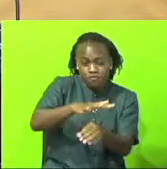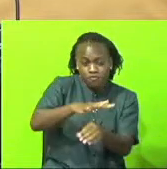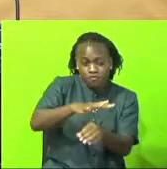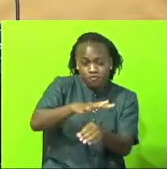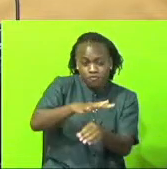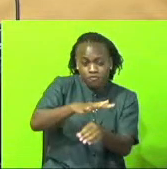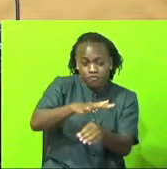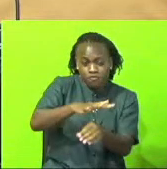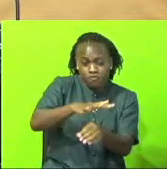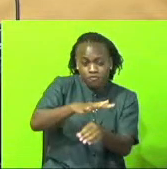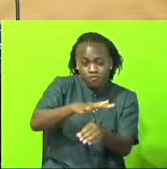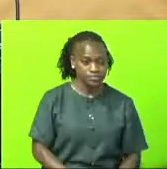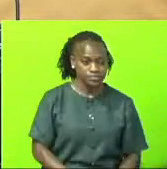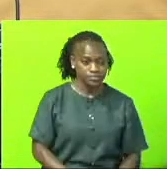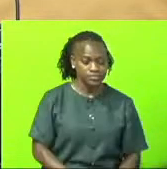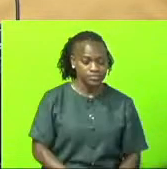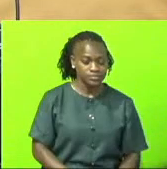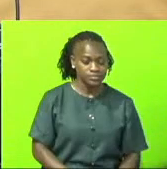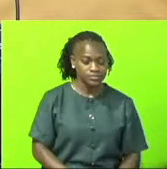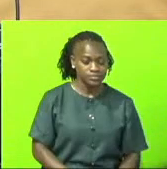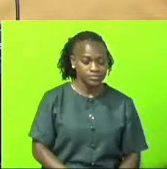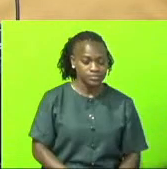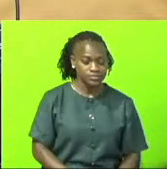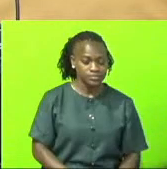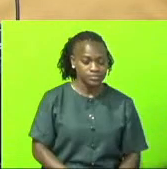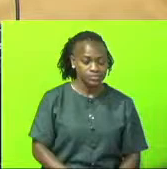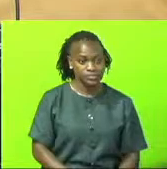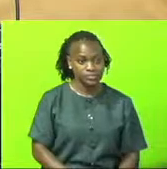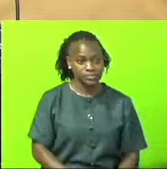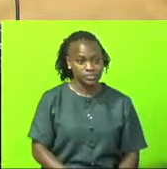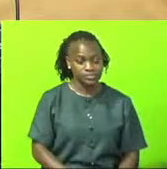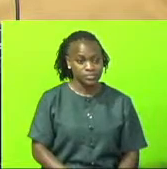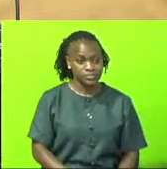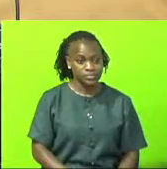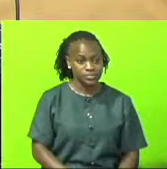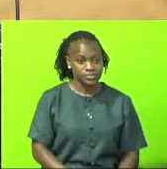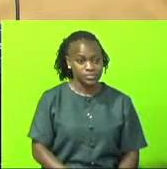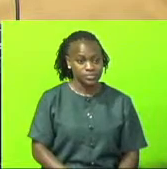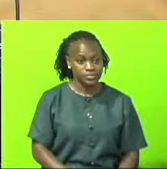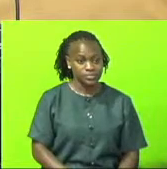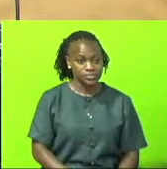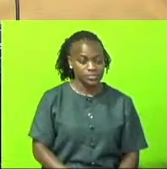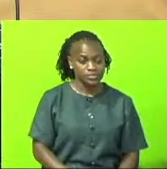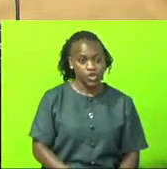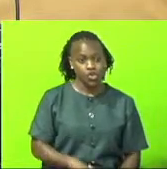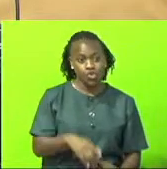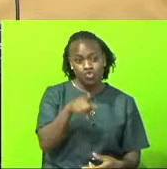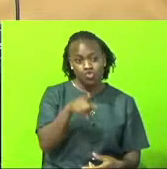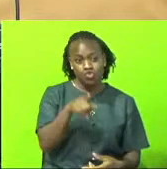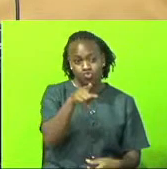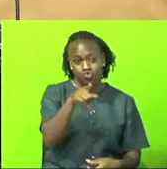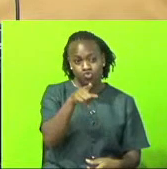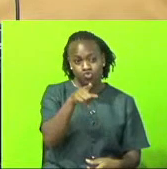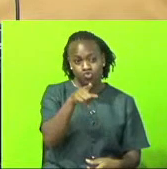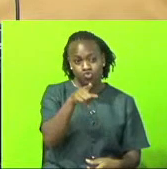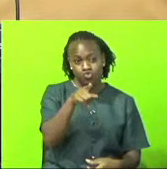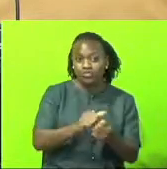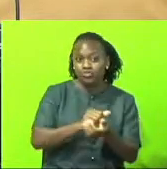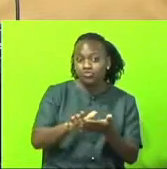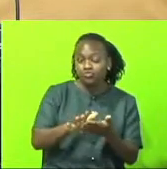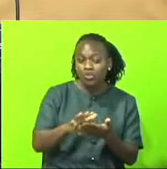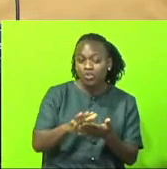It's a trap being set for Mr. Speaker for his long years in legal practice.